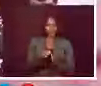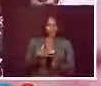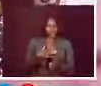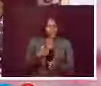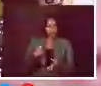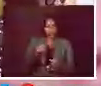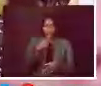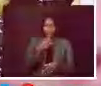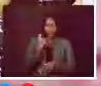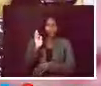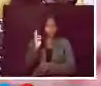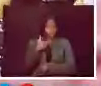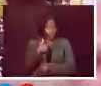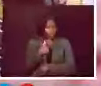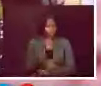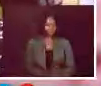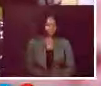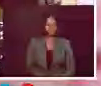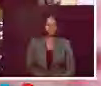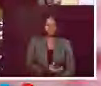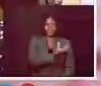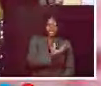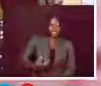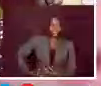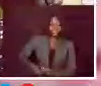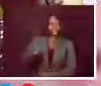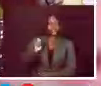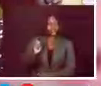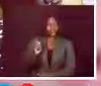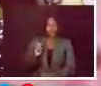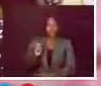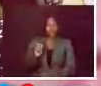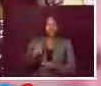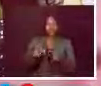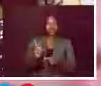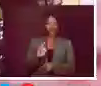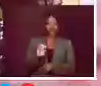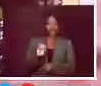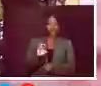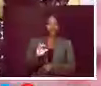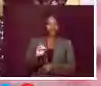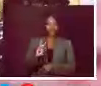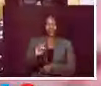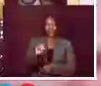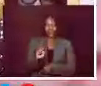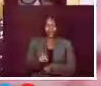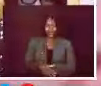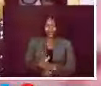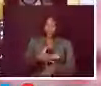history. The chief whips have been going to ECOWAS. It was during my